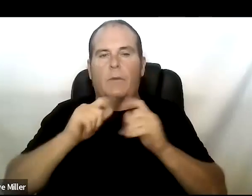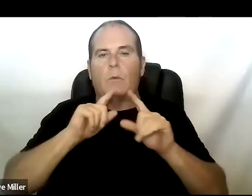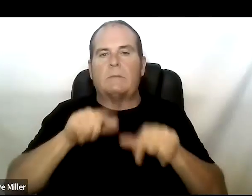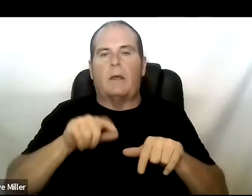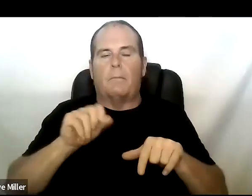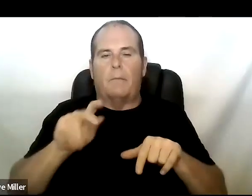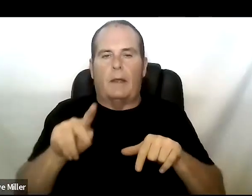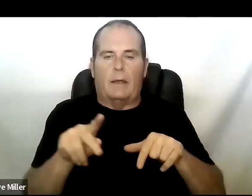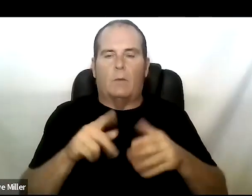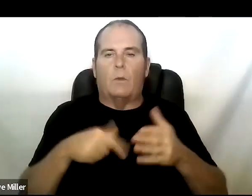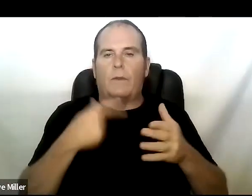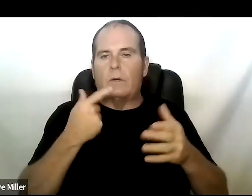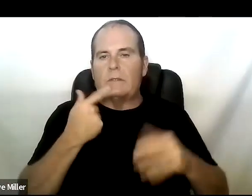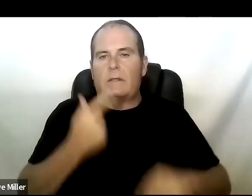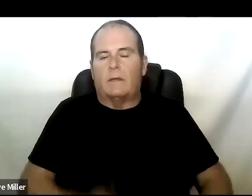say.